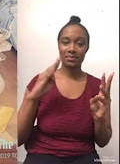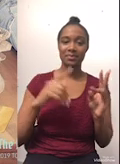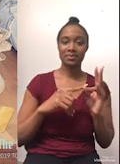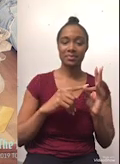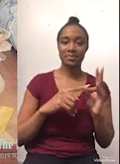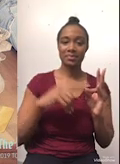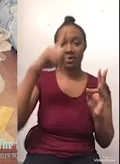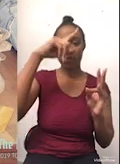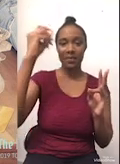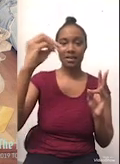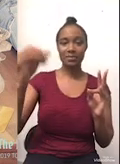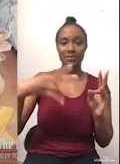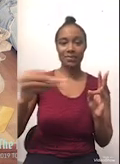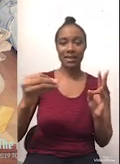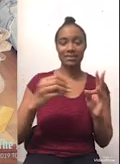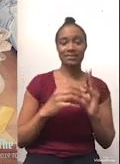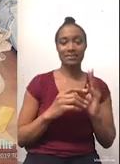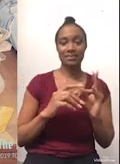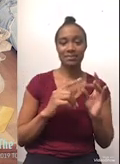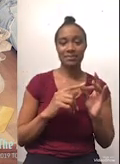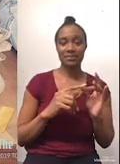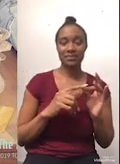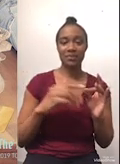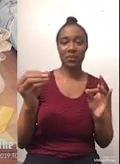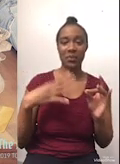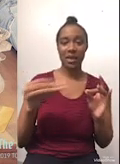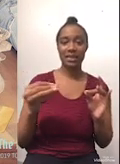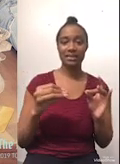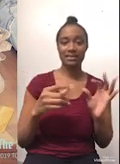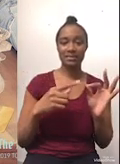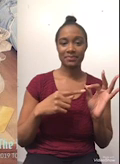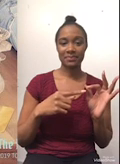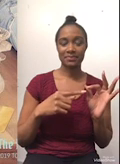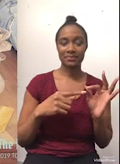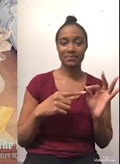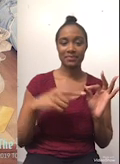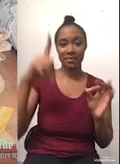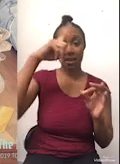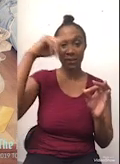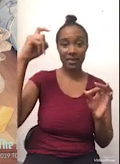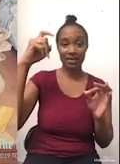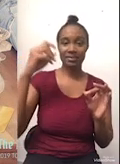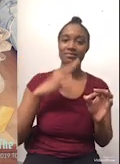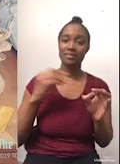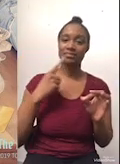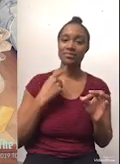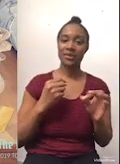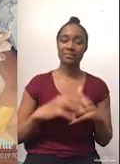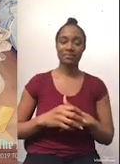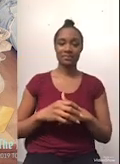black and white. Honey, white. Xiao, black, and red.